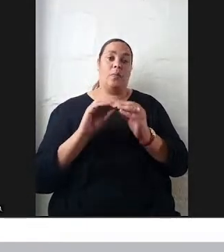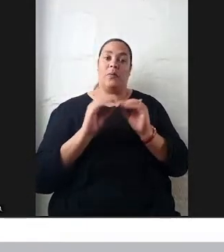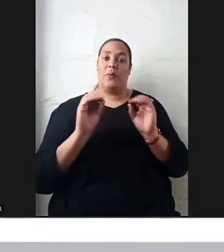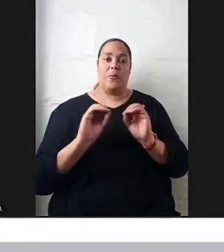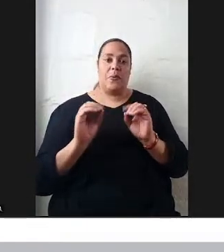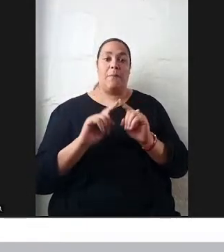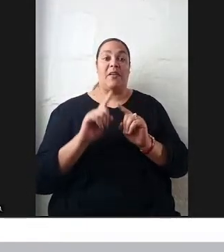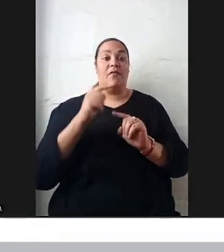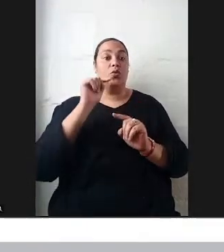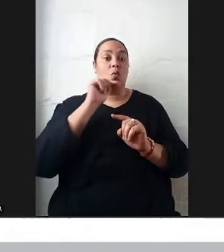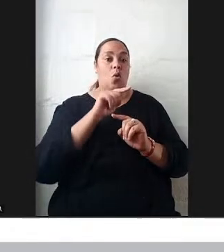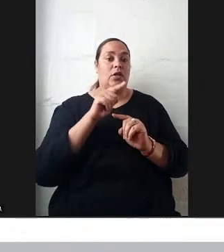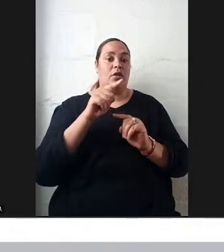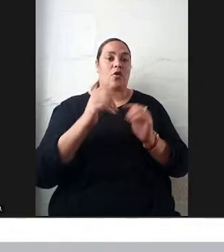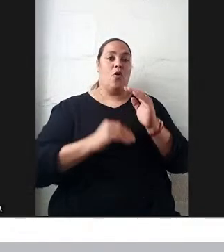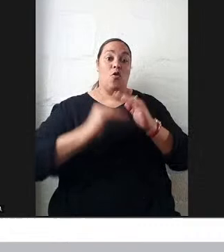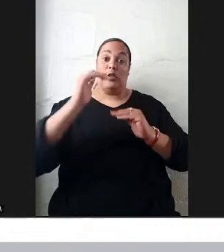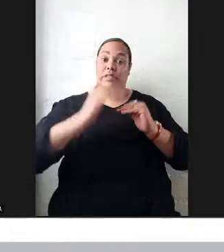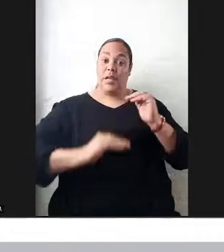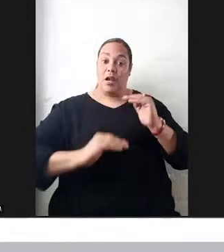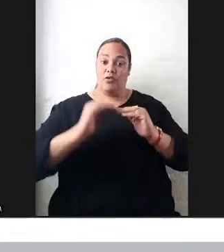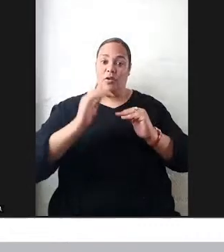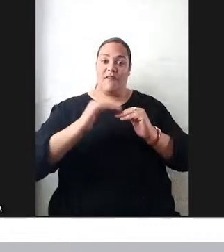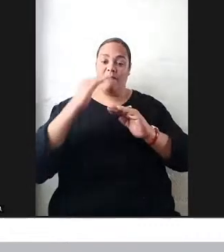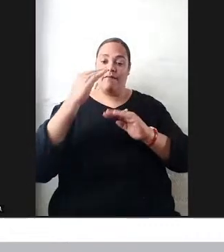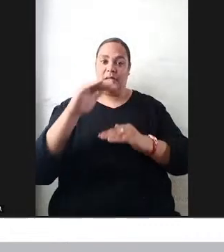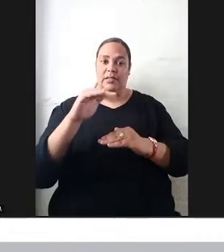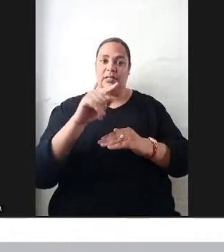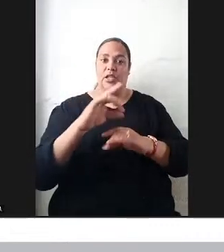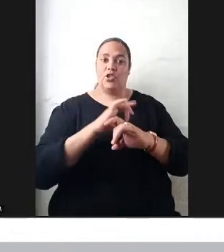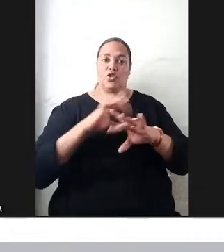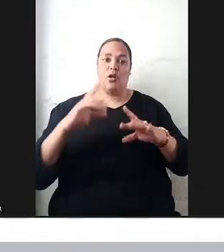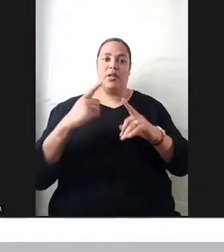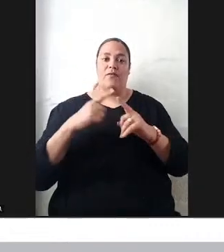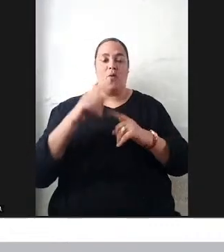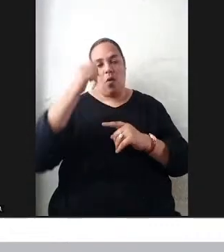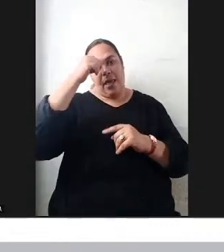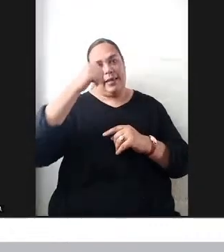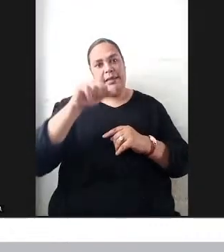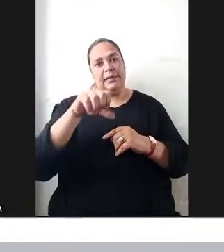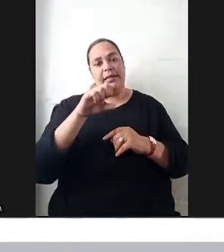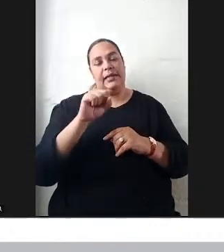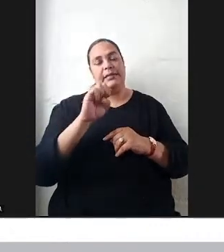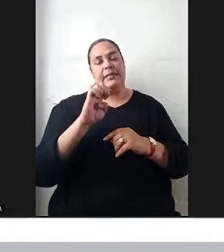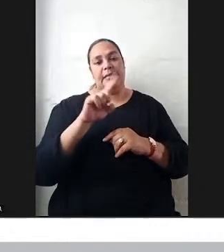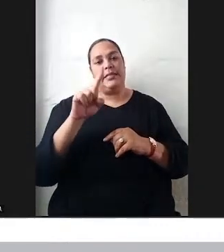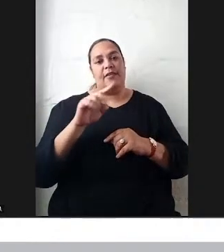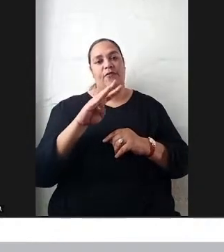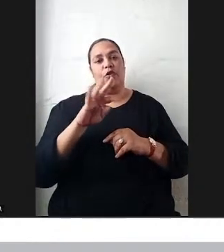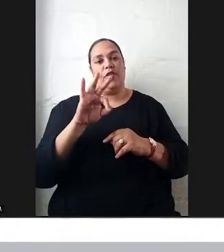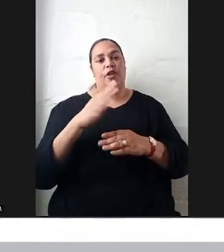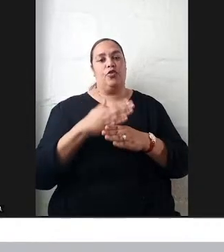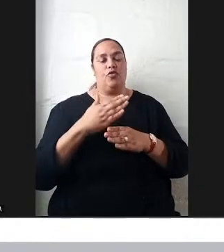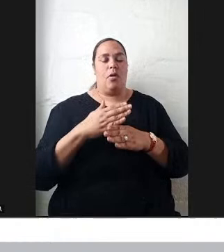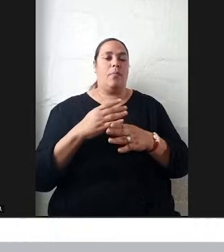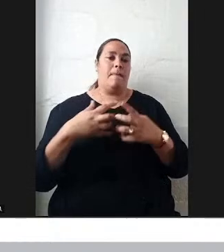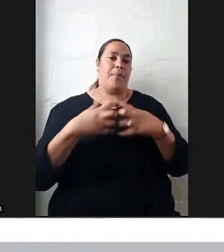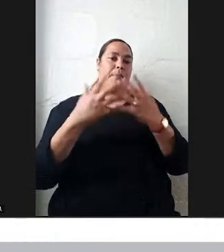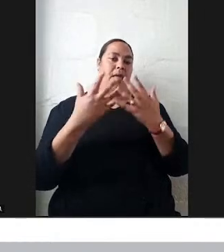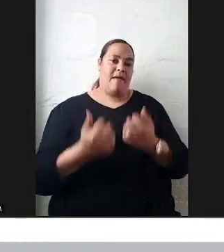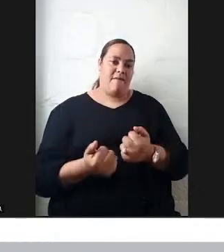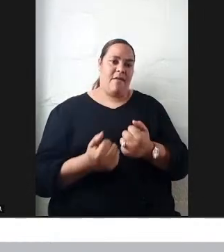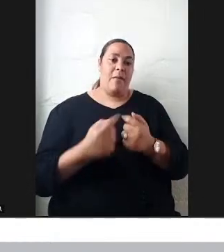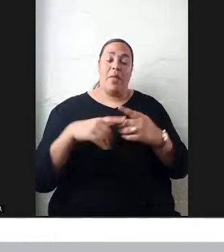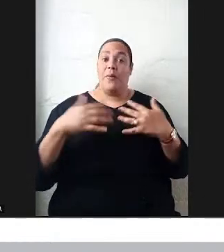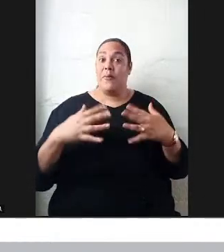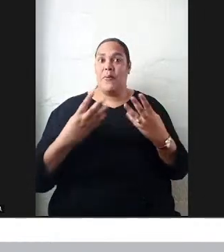with the construction phase starting for the Atlantis SEZ, 43 jobs were created, a significant number of